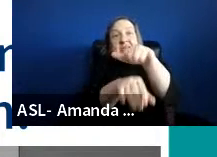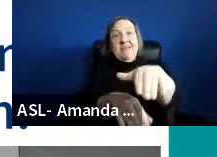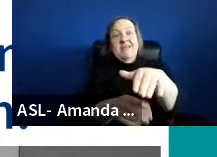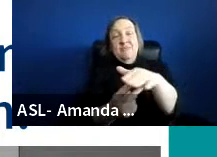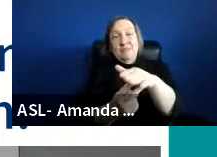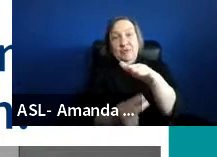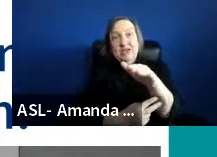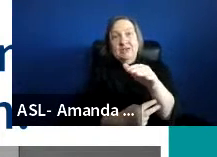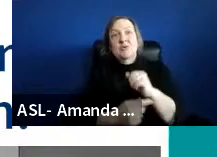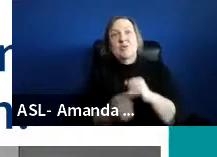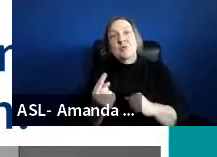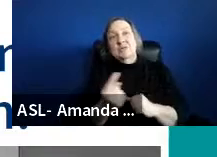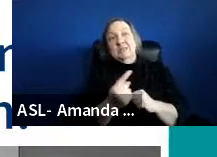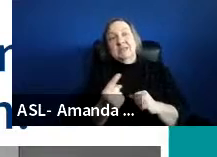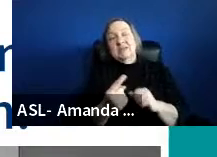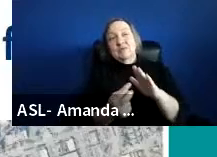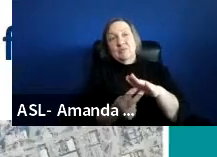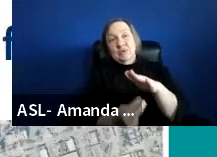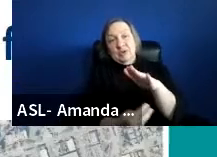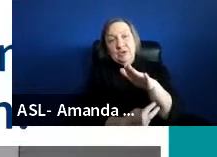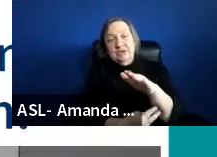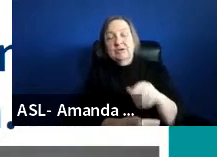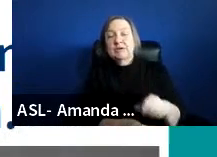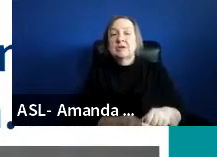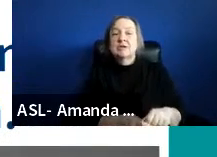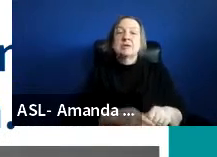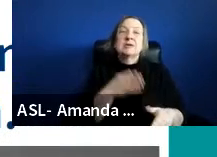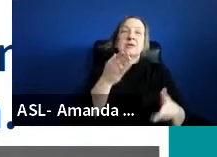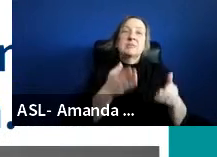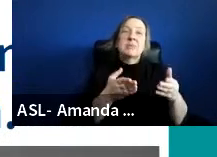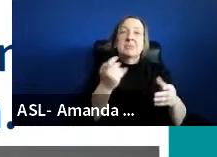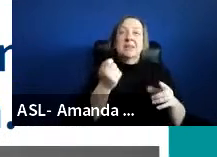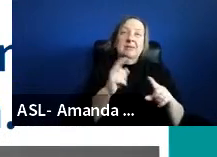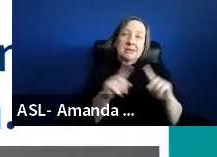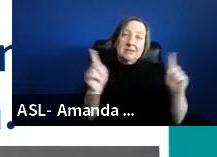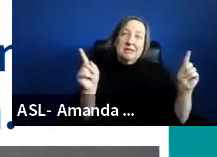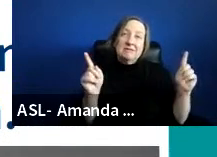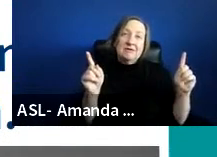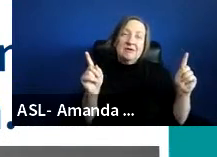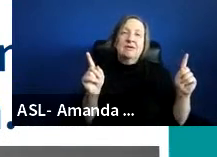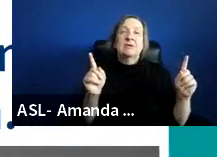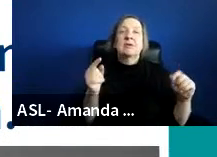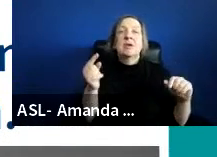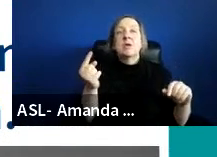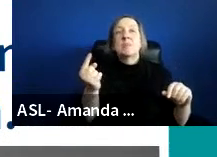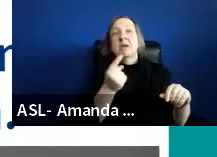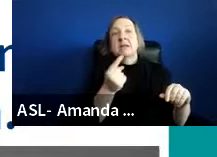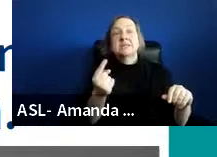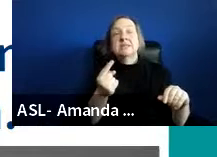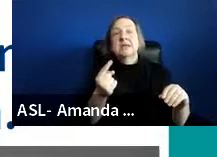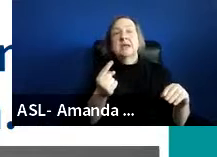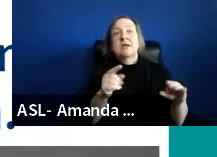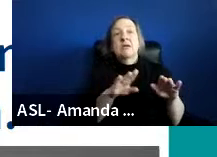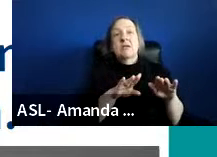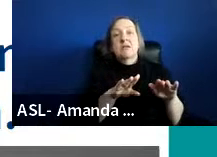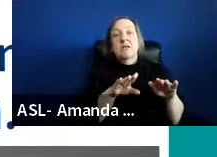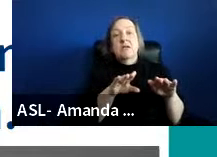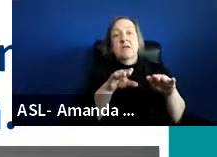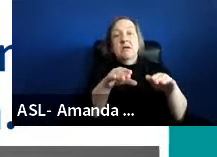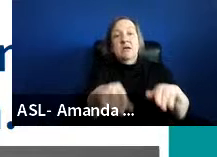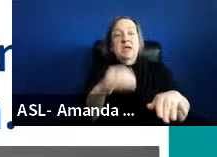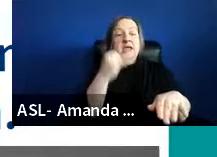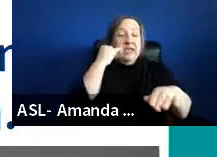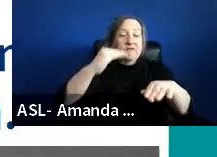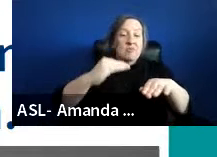versus a single level bridge. It might be a little different again with the single level movable span, but again, we had the